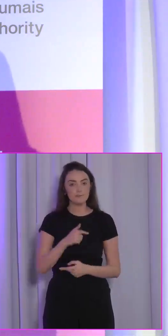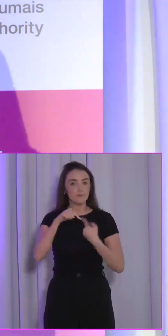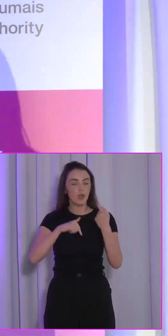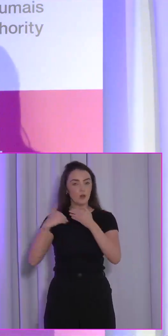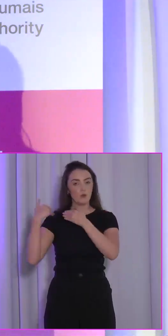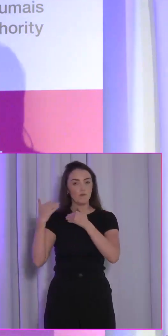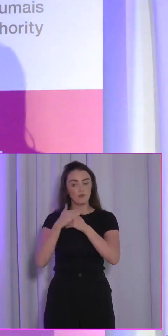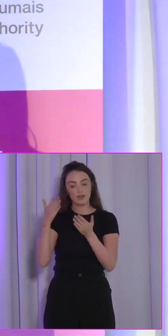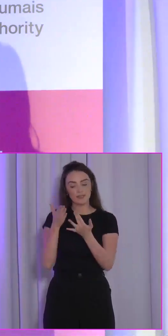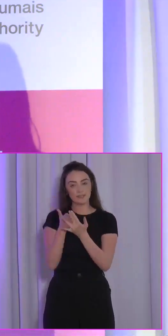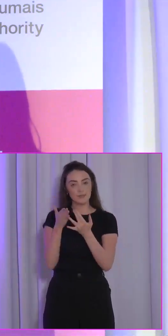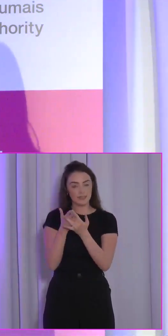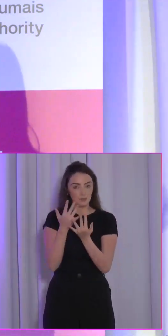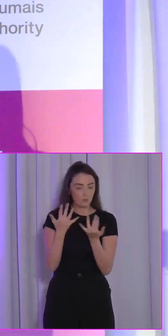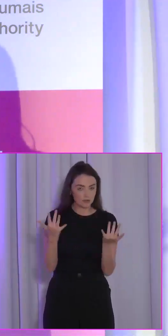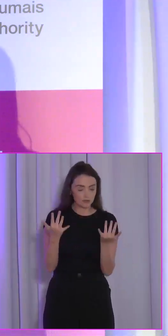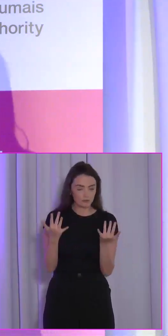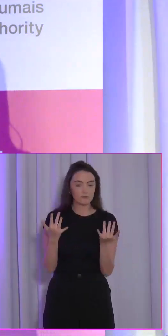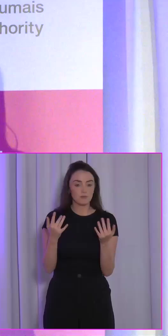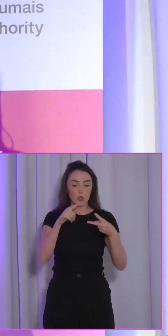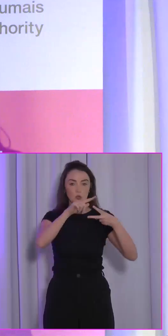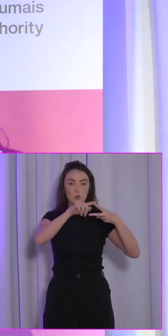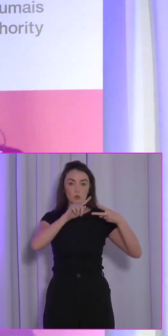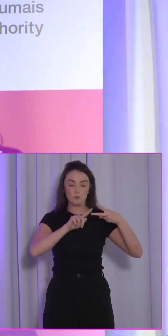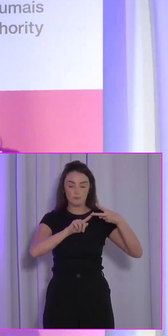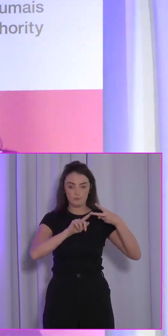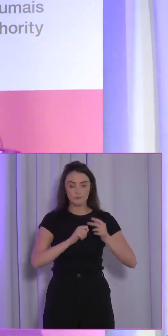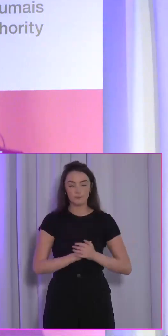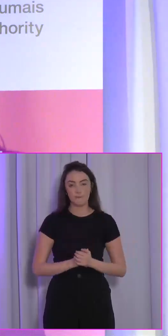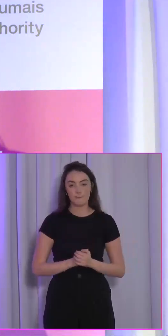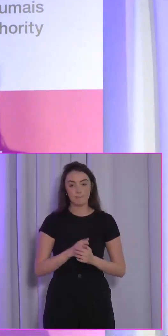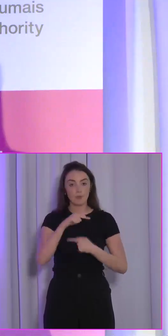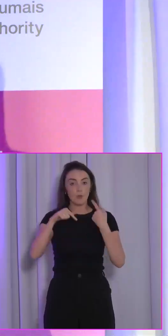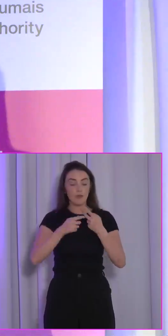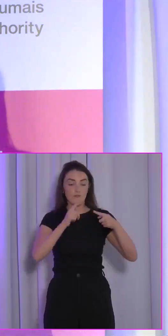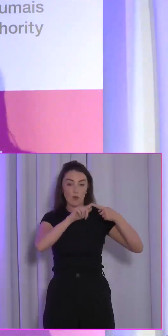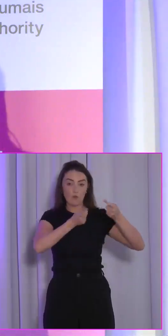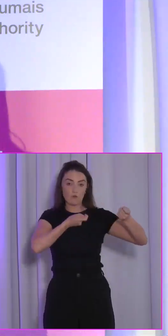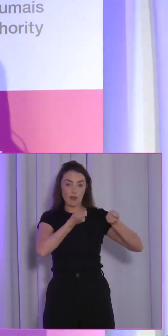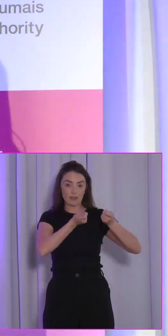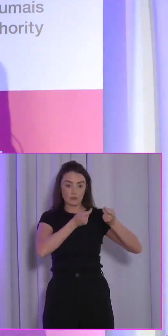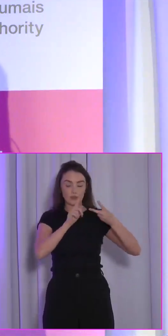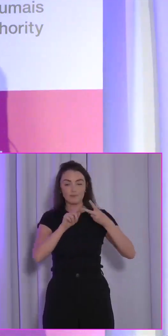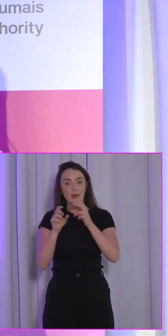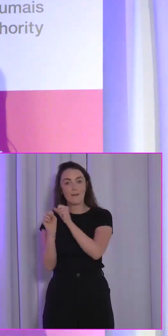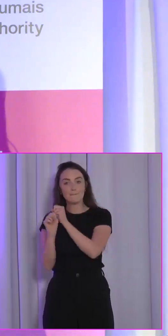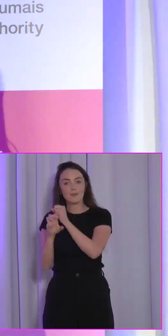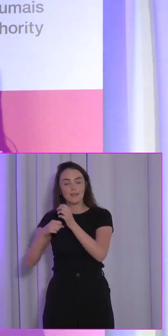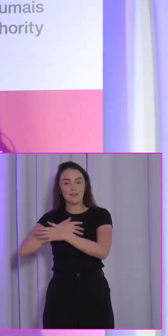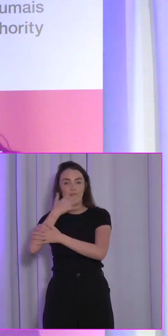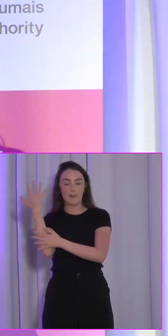to accessibility is twofold, really. We have a regulatory side and a media development